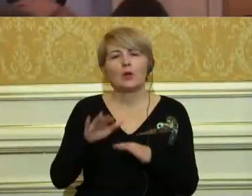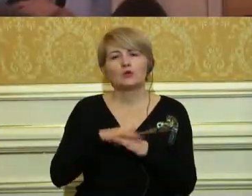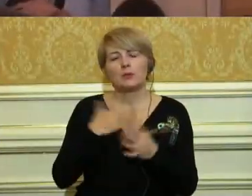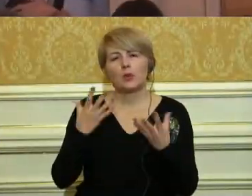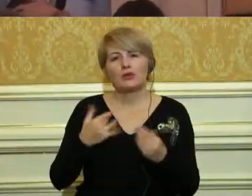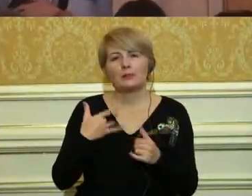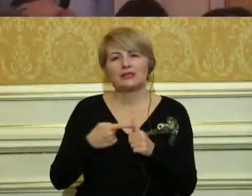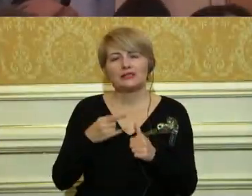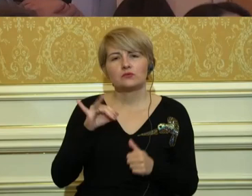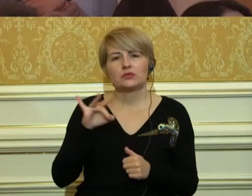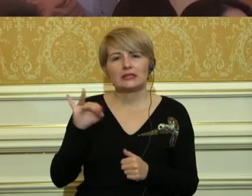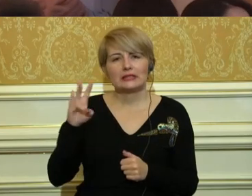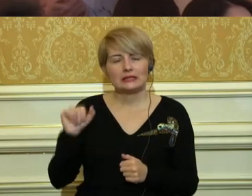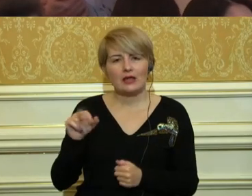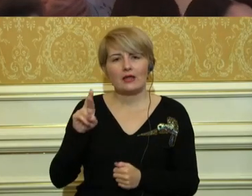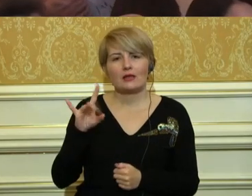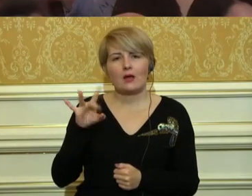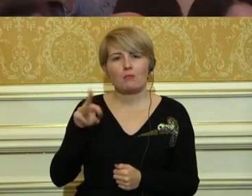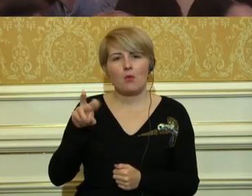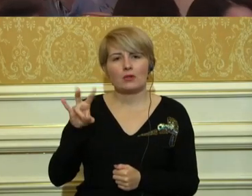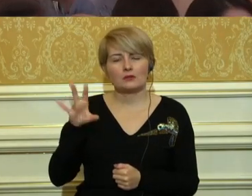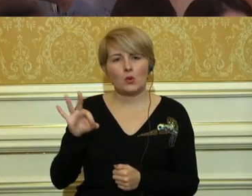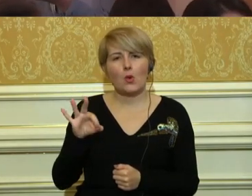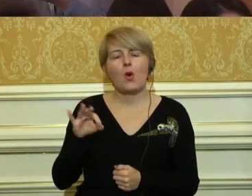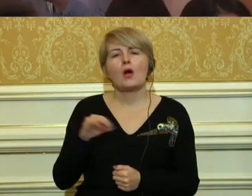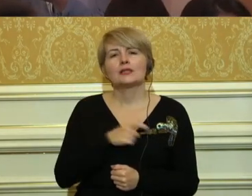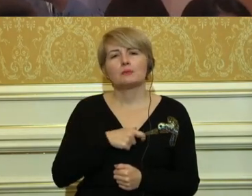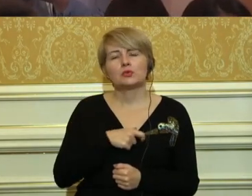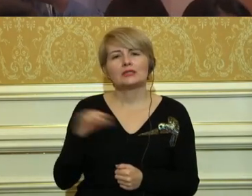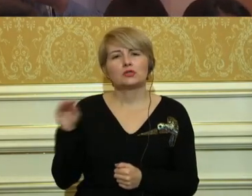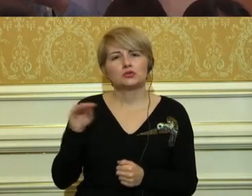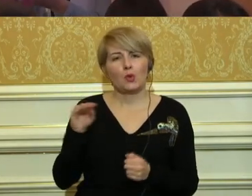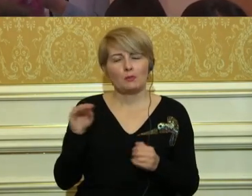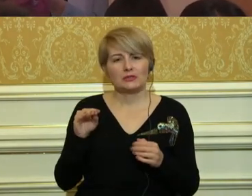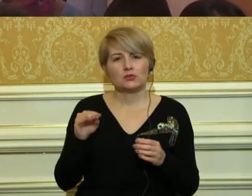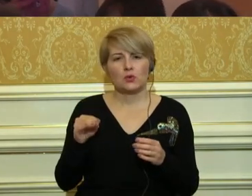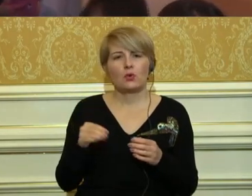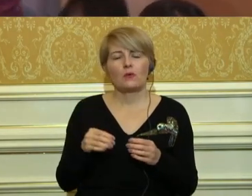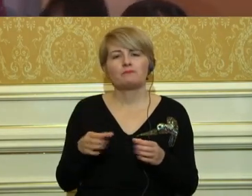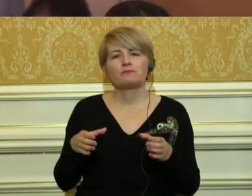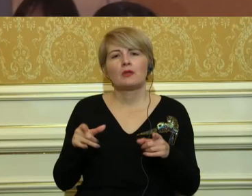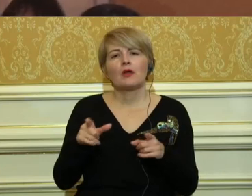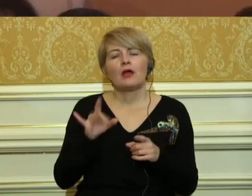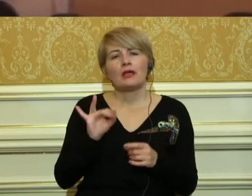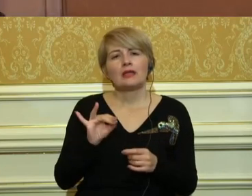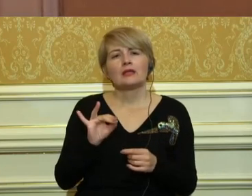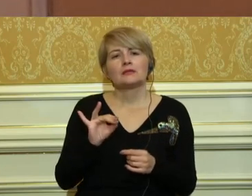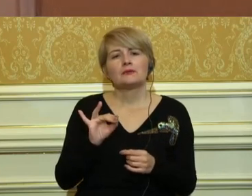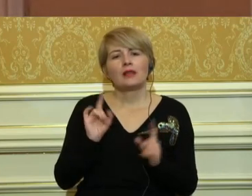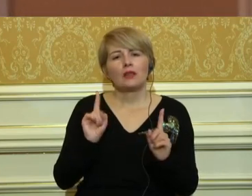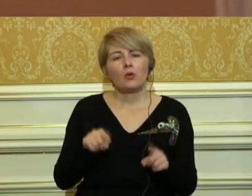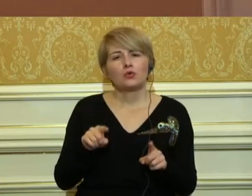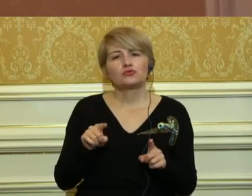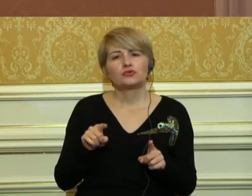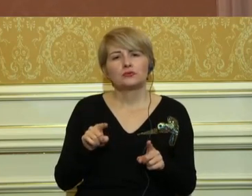yourself? Good afternoon, my name is Irina Yarova. I'm the deputy of Zhytomyr's council and the head of